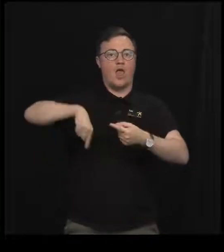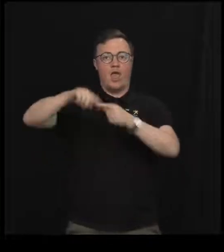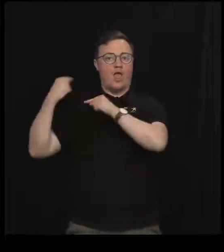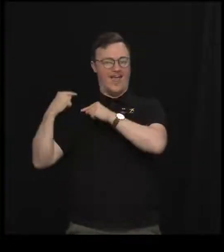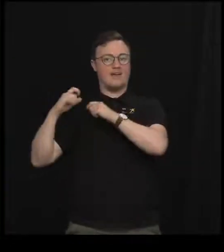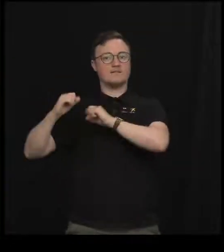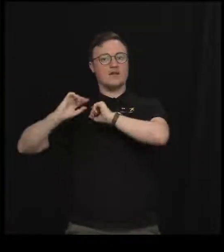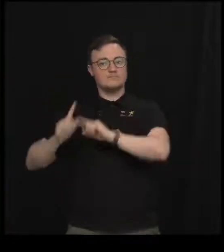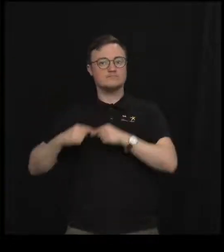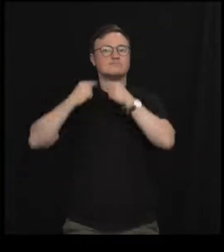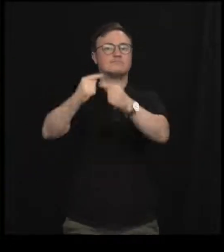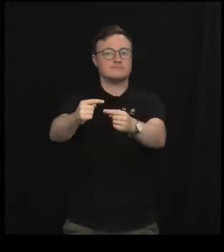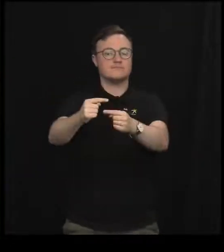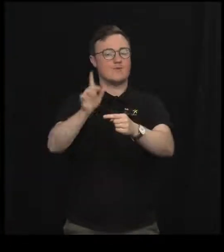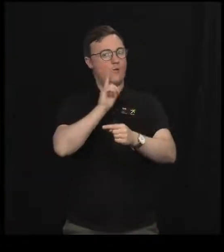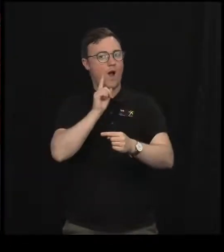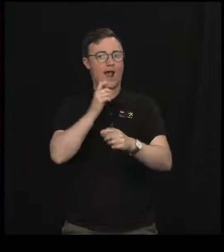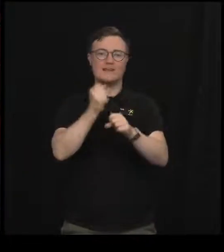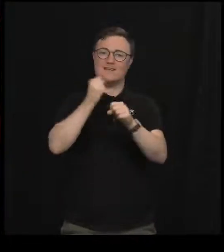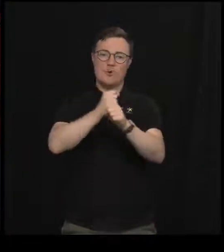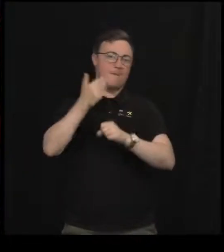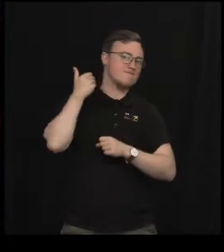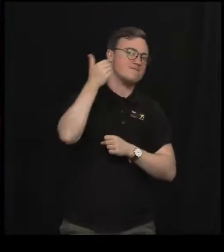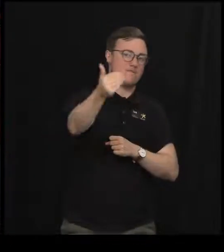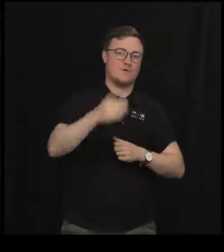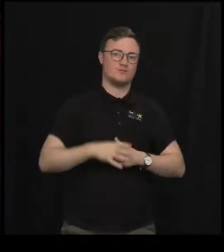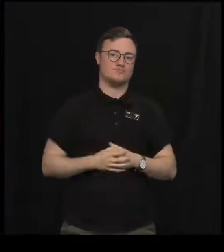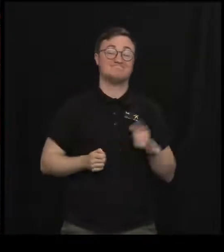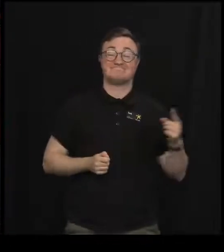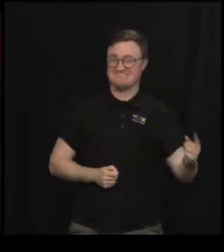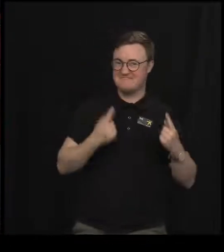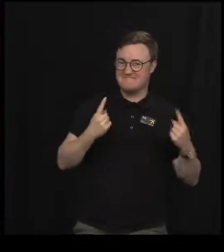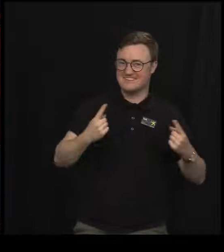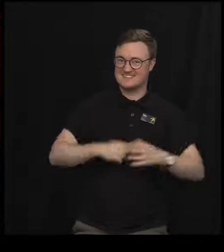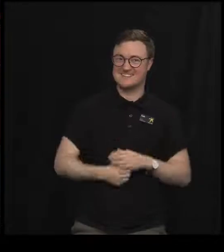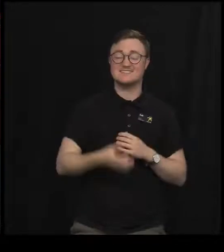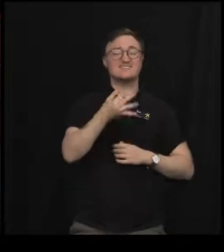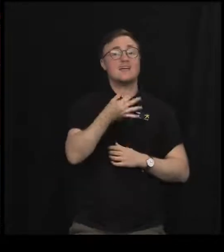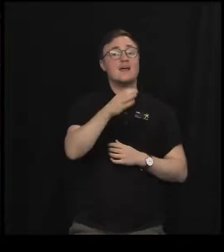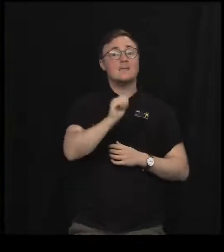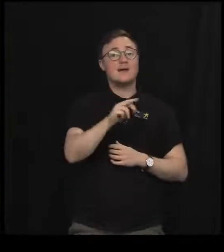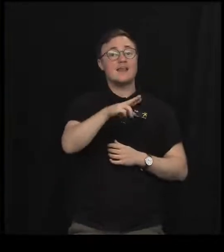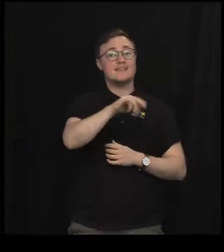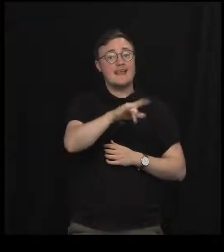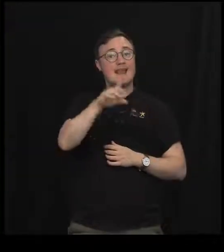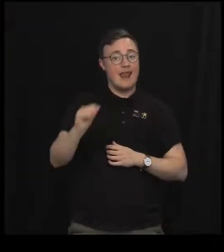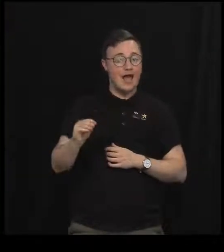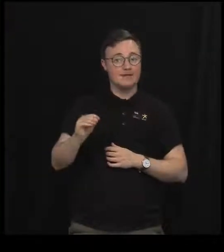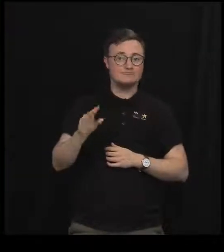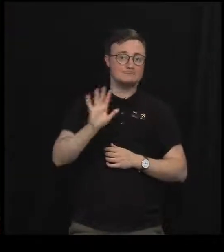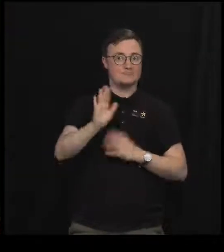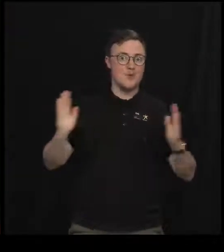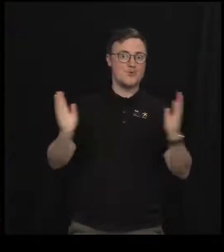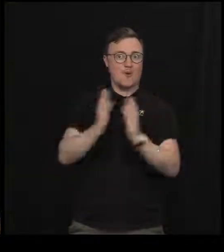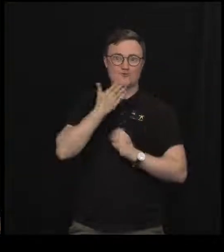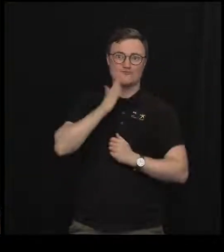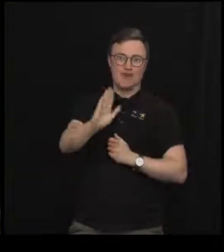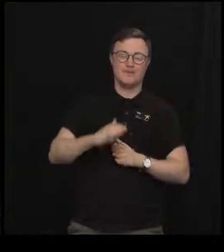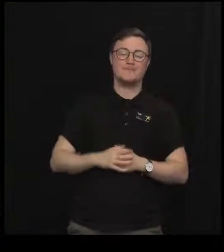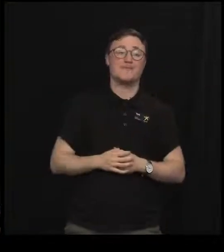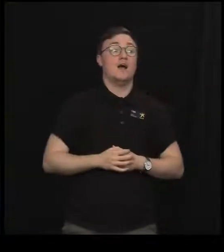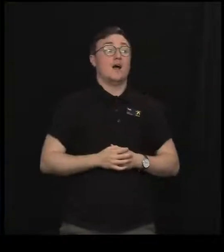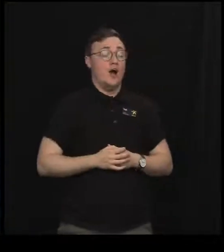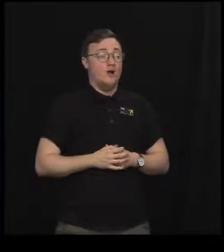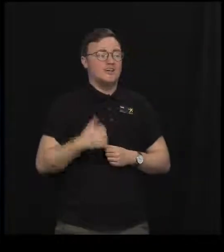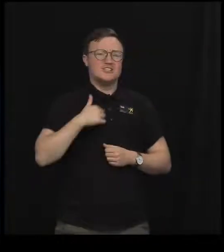we keep on working for these issues that are so important. Brilliant. Pernilla, what's your take? I think that I think you